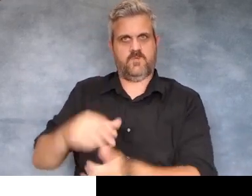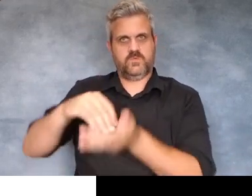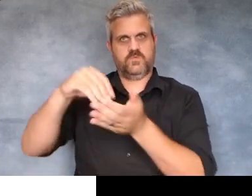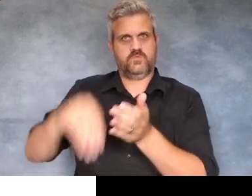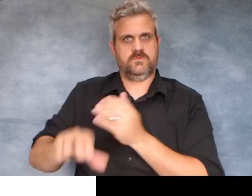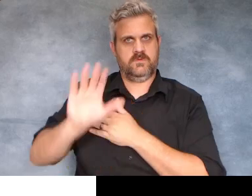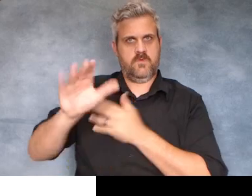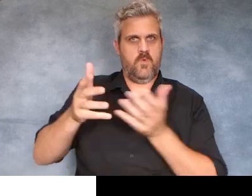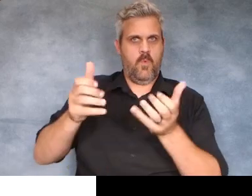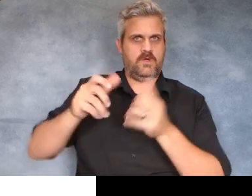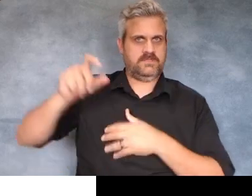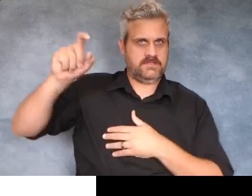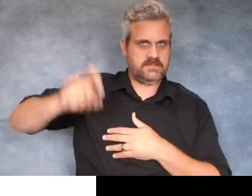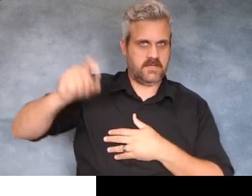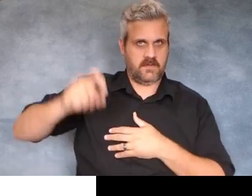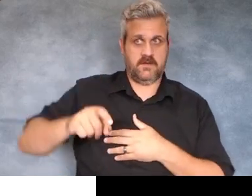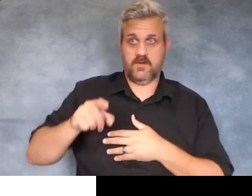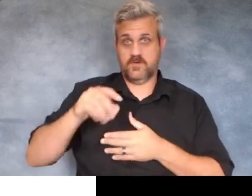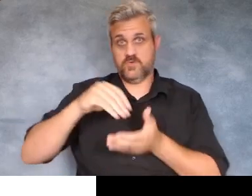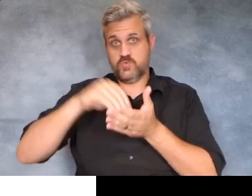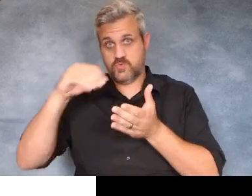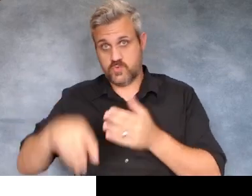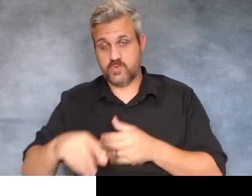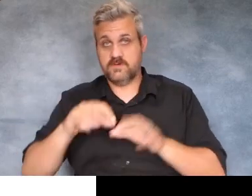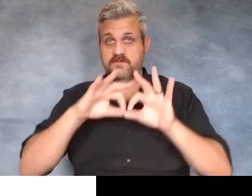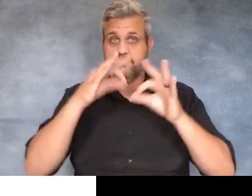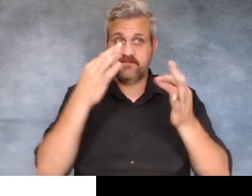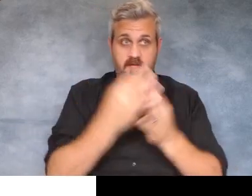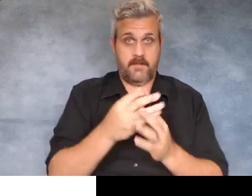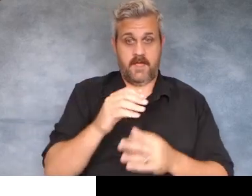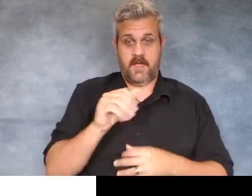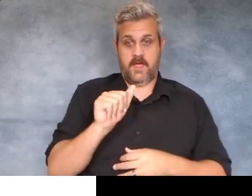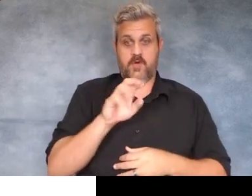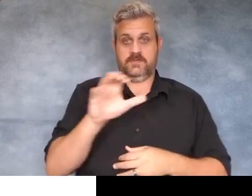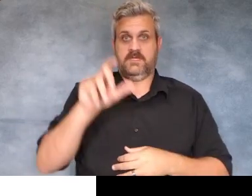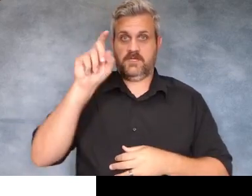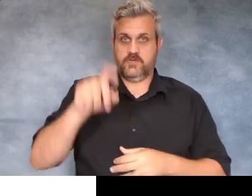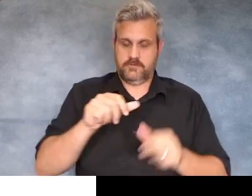require ongoing conversation between the student, their family, and the ARC.